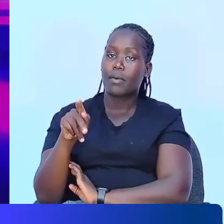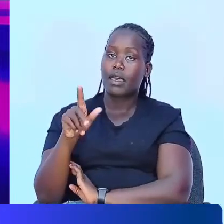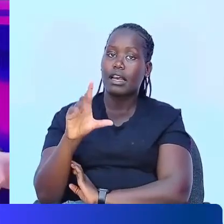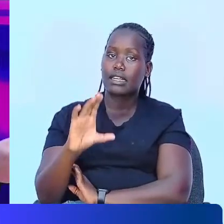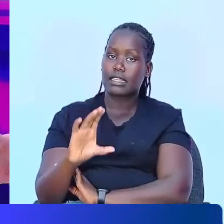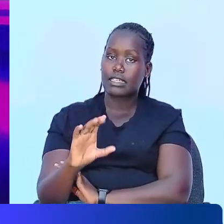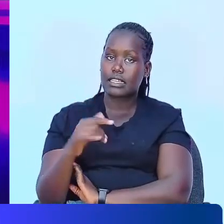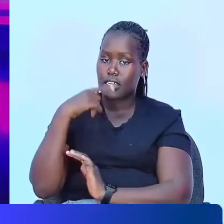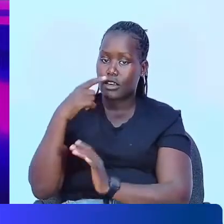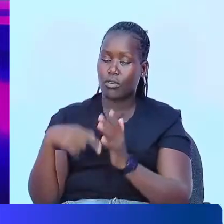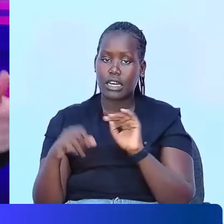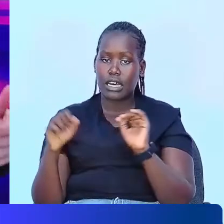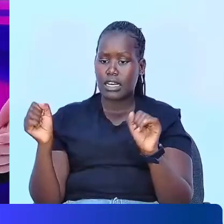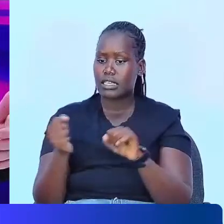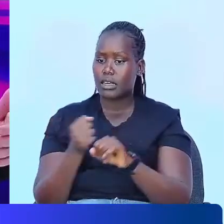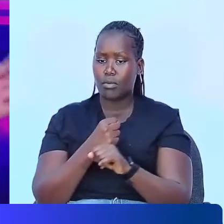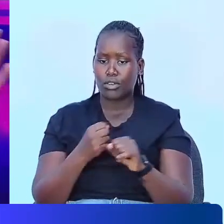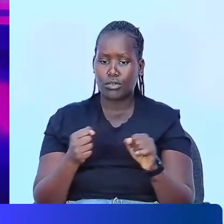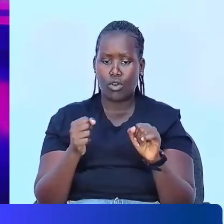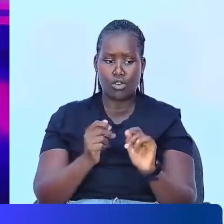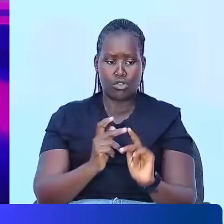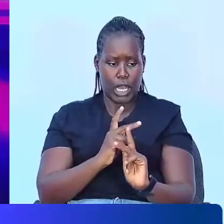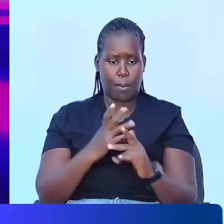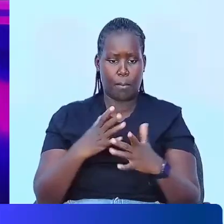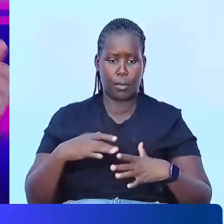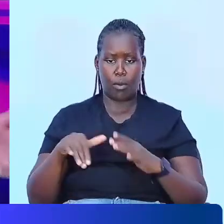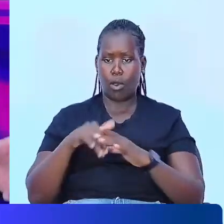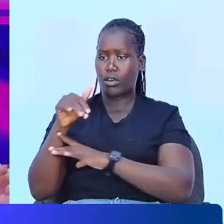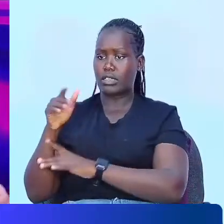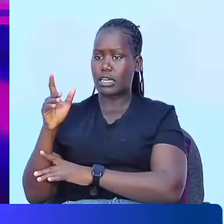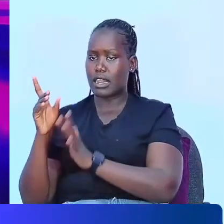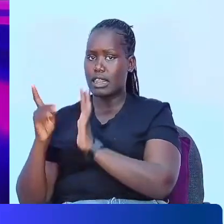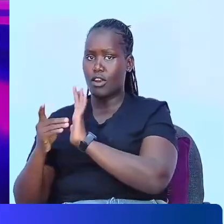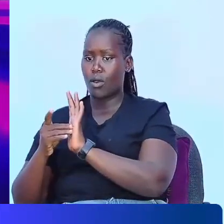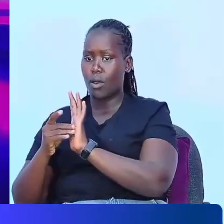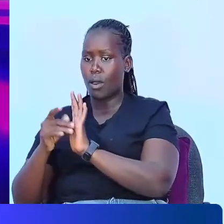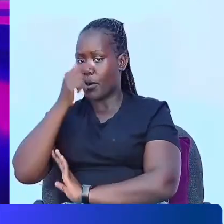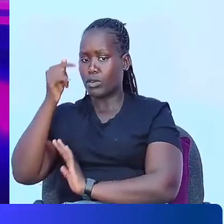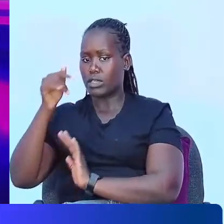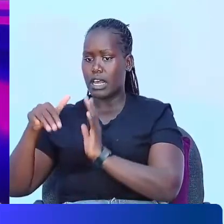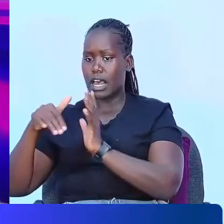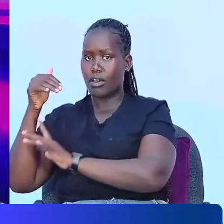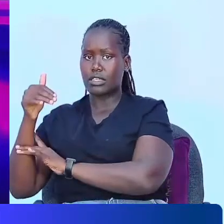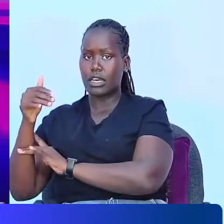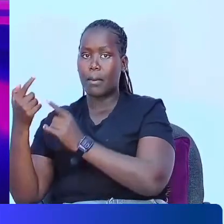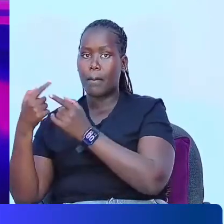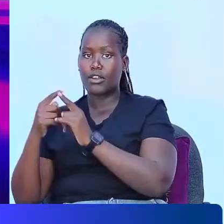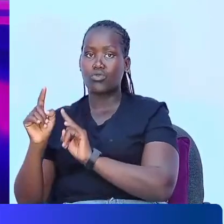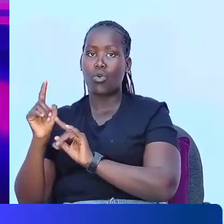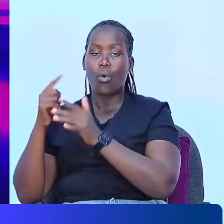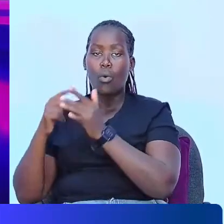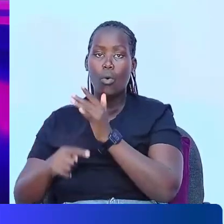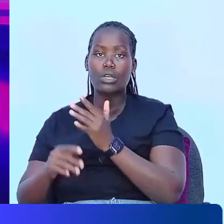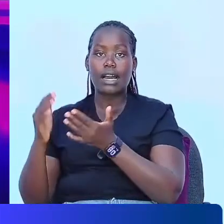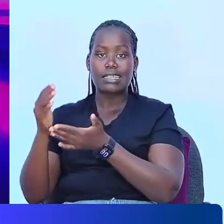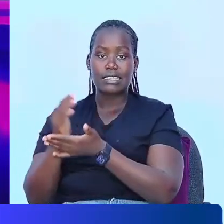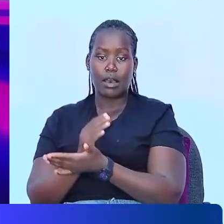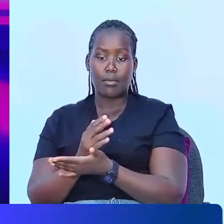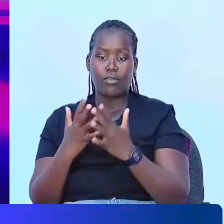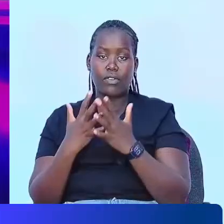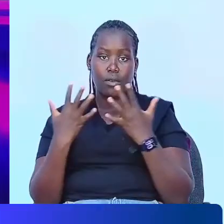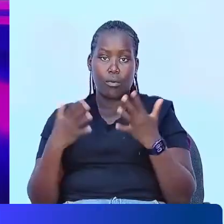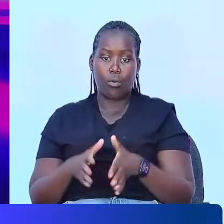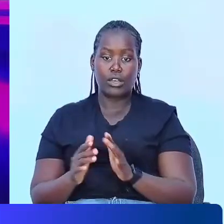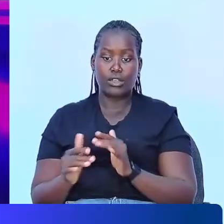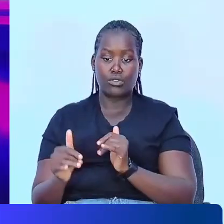chase people outside the doors because they are beyond your premises. But what are some of the remedies that are in place? Say, I am found in